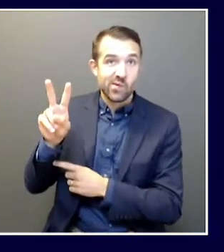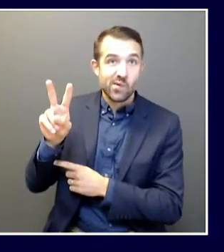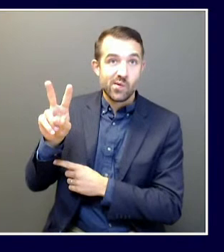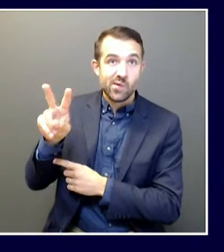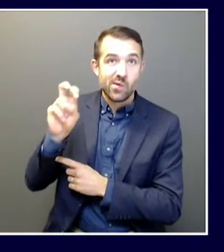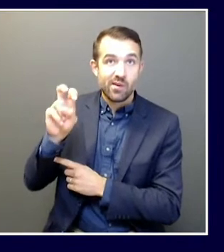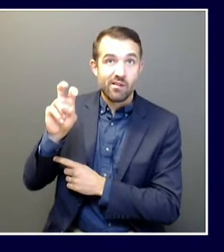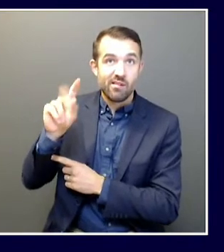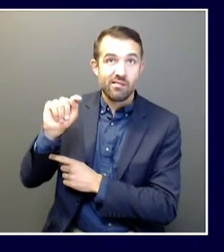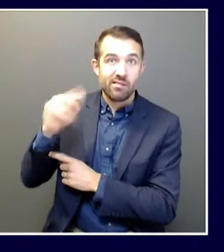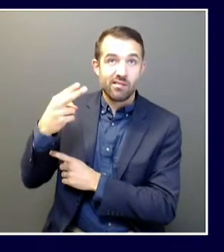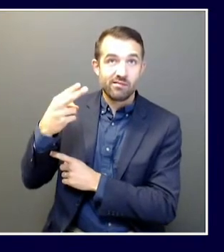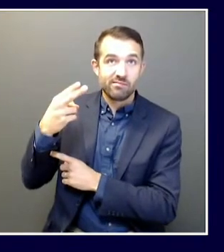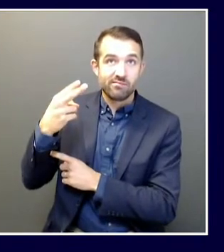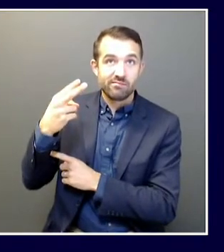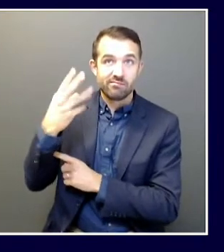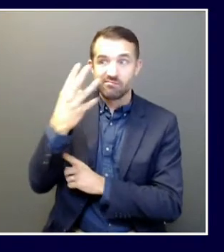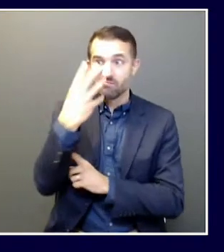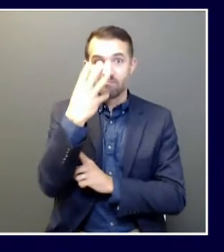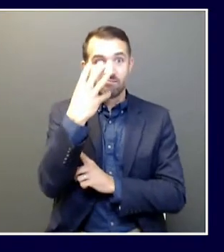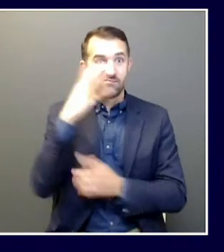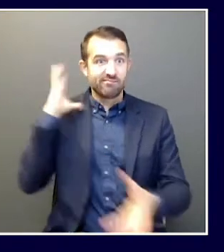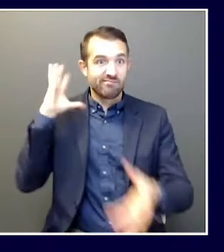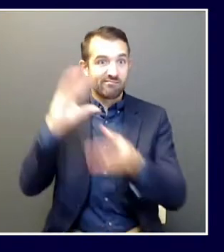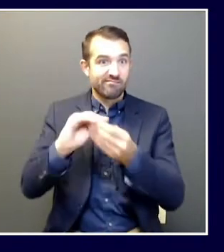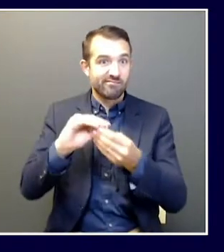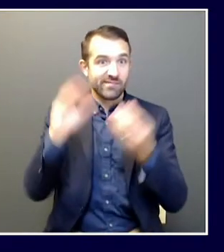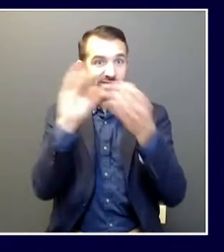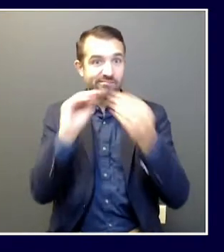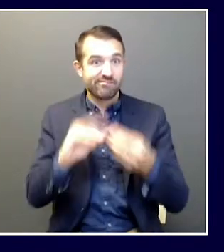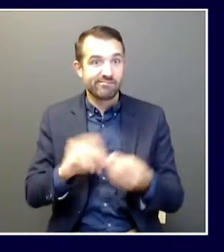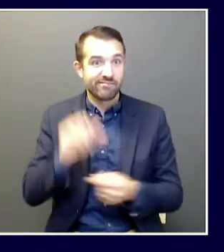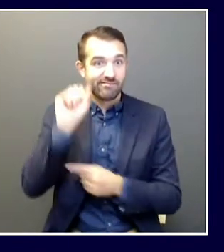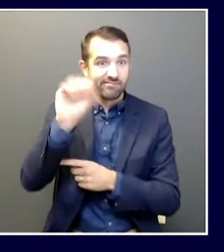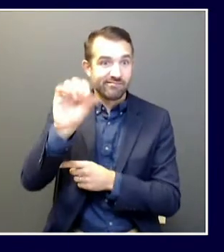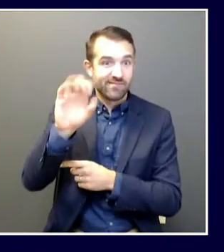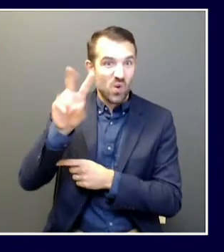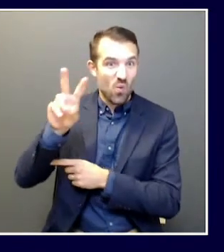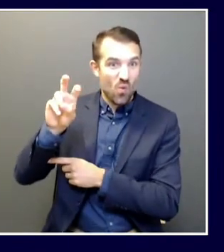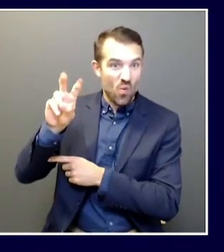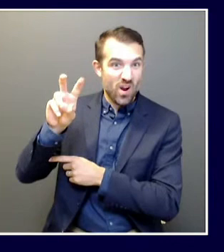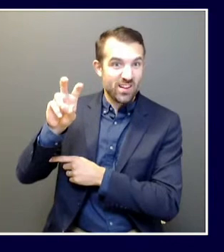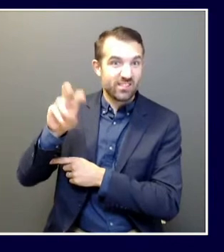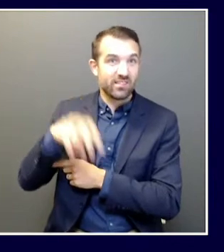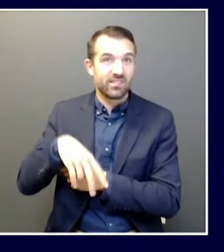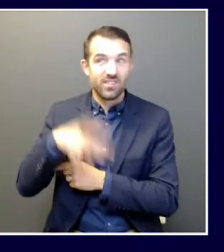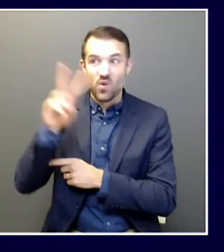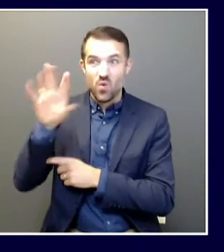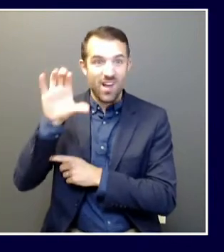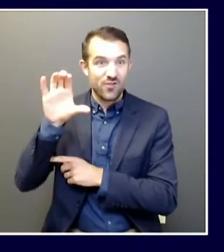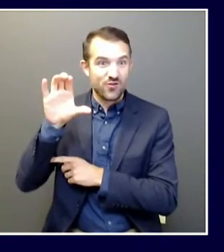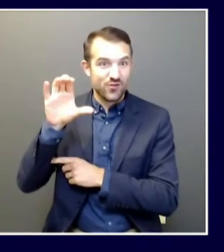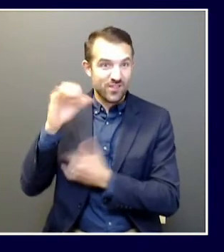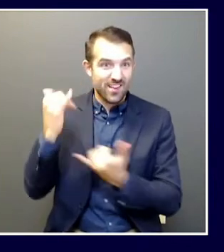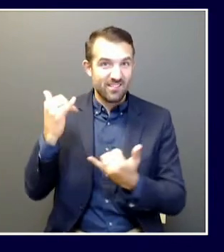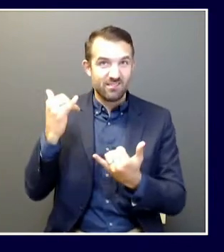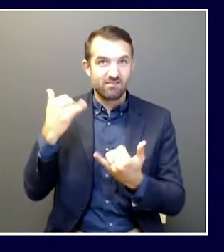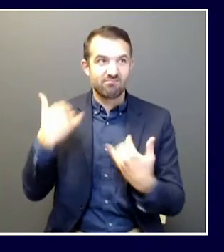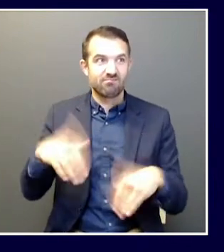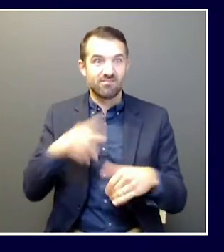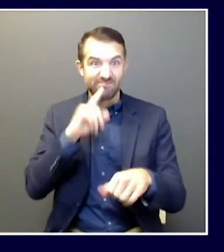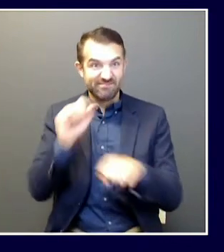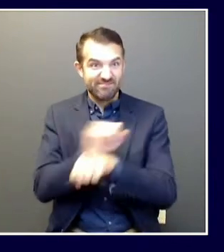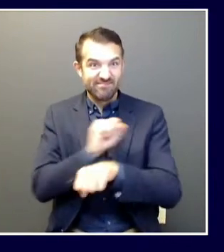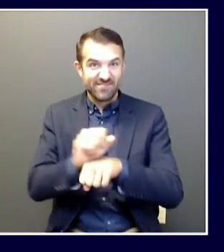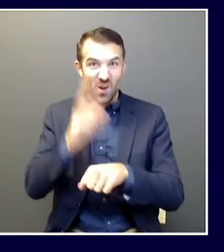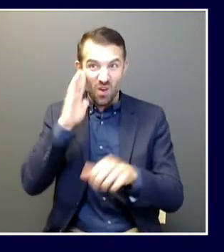since the beginning of the COVID-19 pandemic. None of us thought that we would be here today where we are, but yet